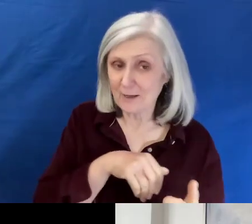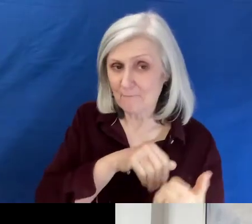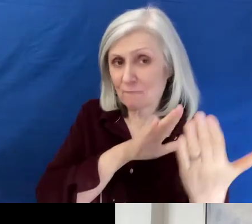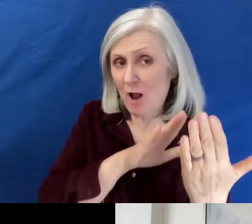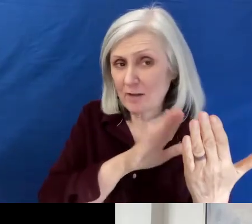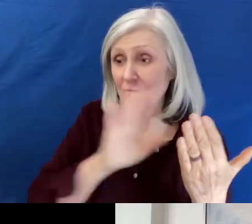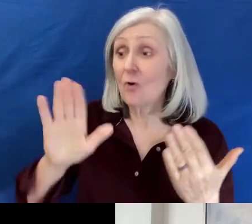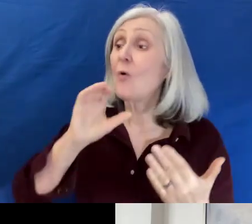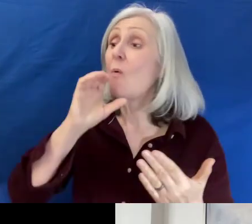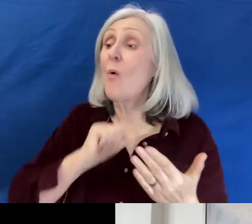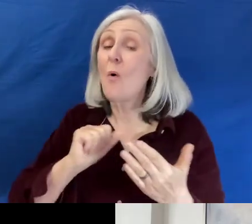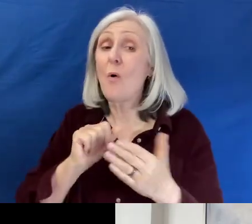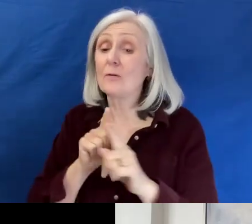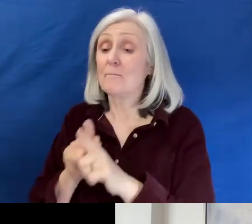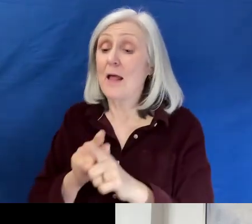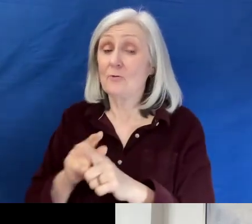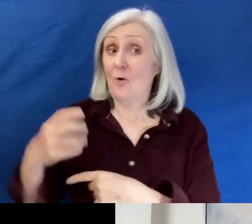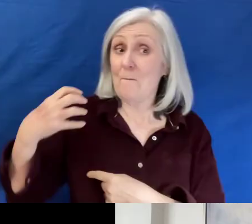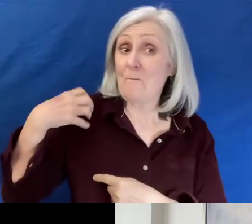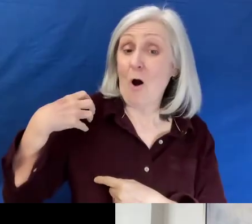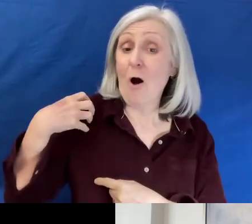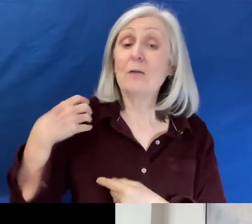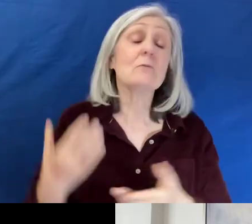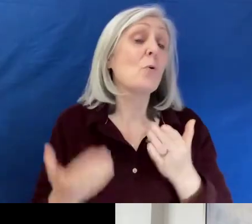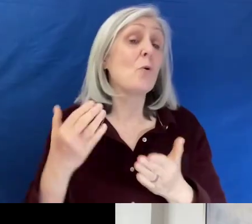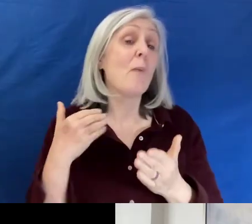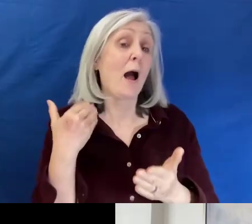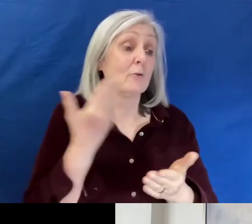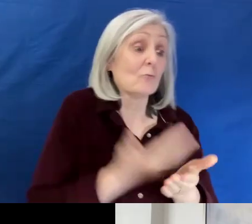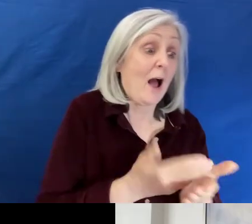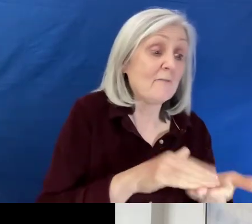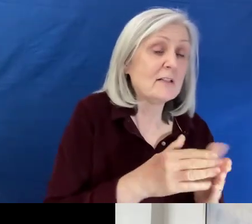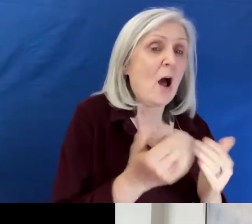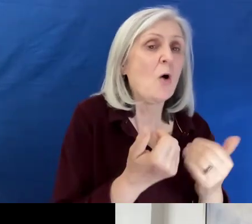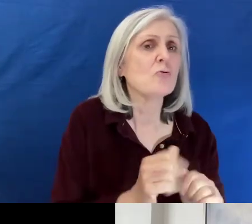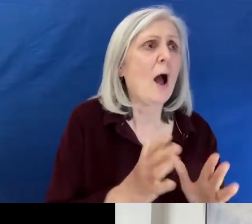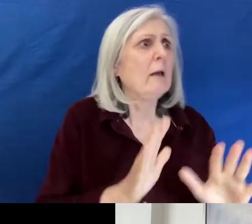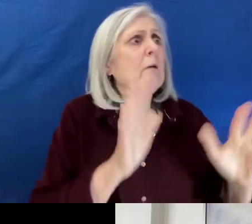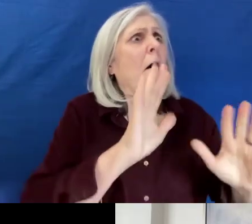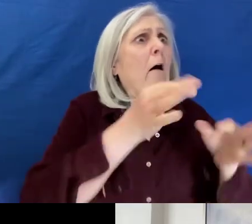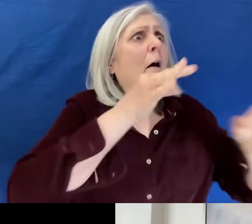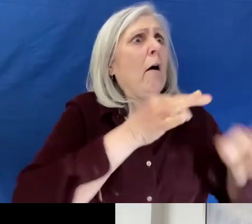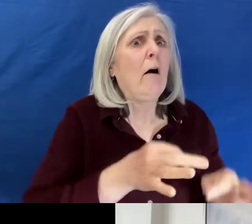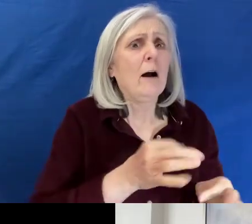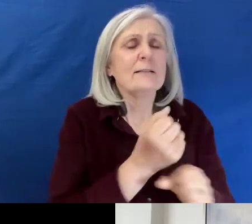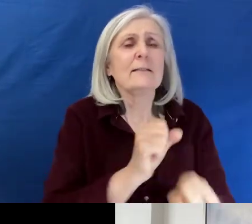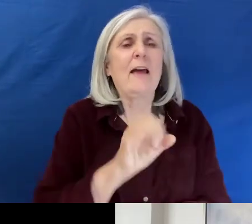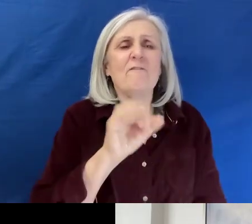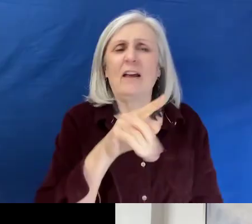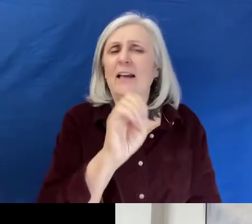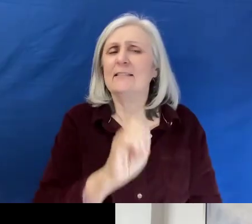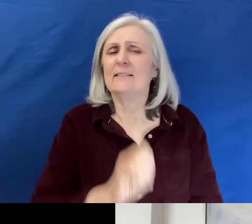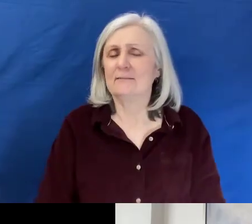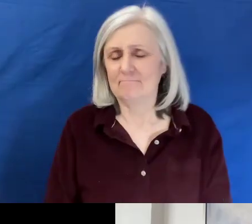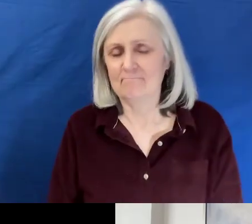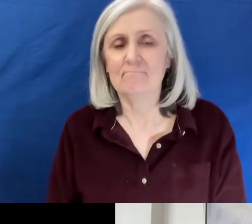mentor and boss who might come to town and try to save face. Definitely. Now, how would they like to